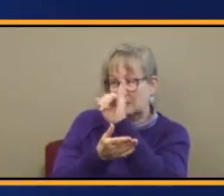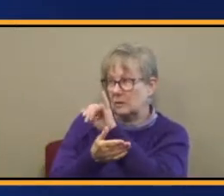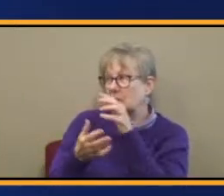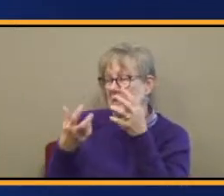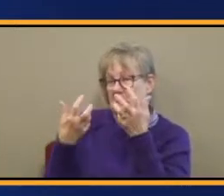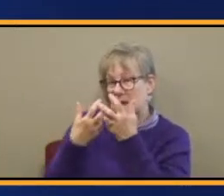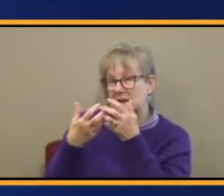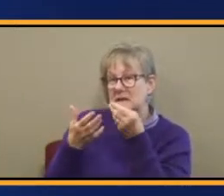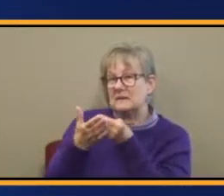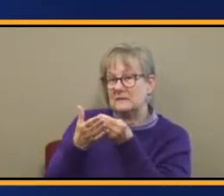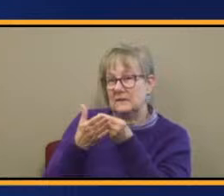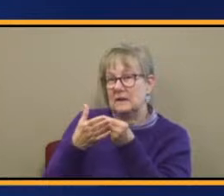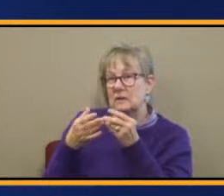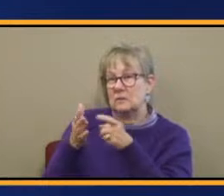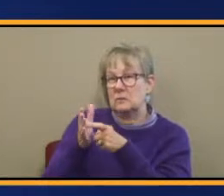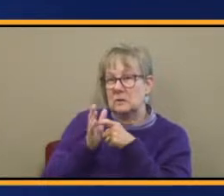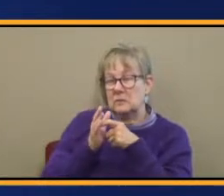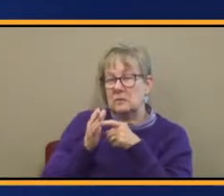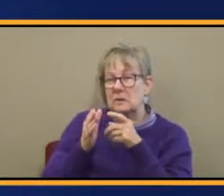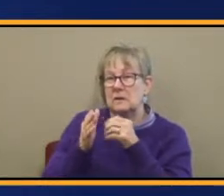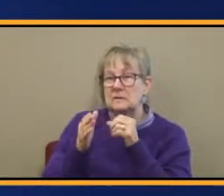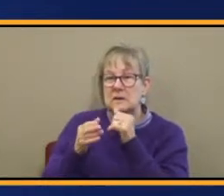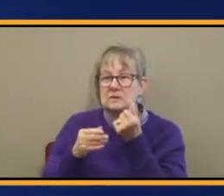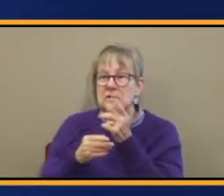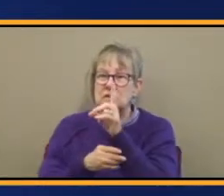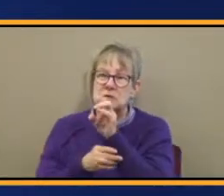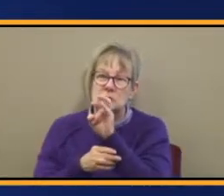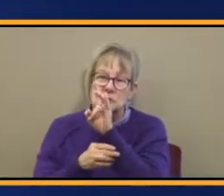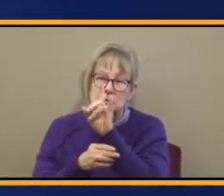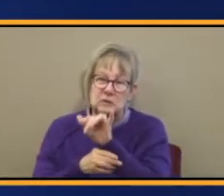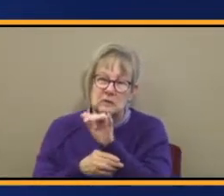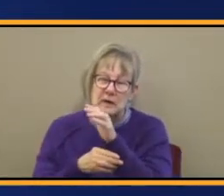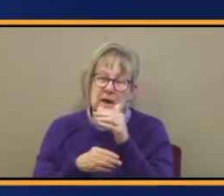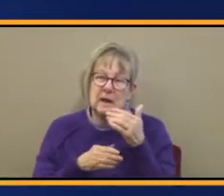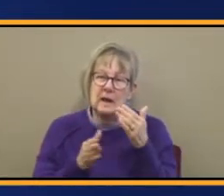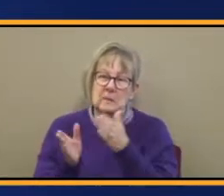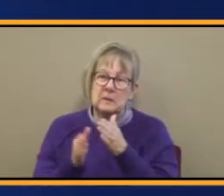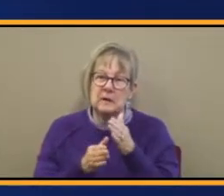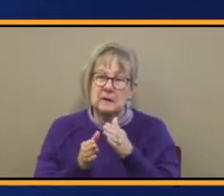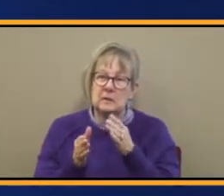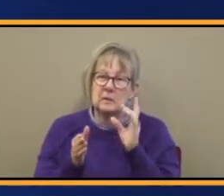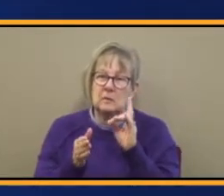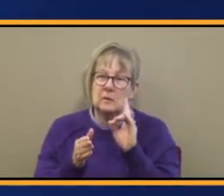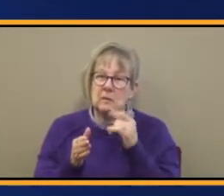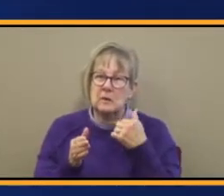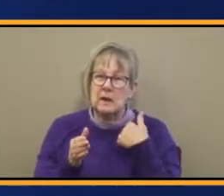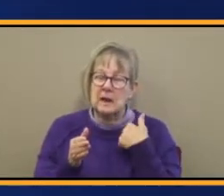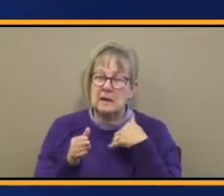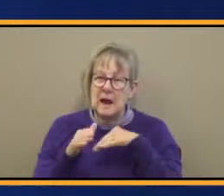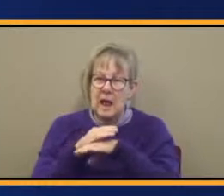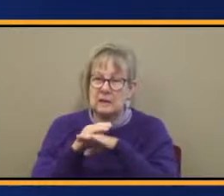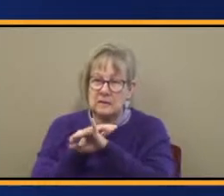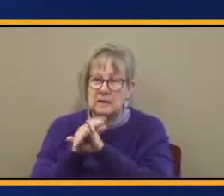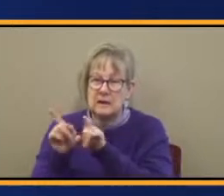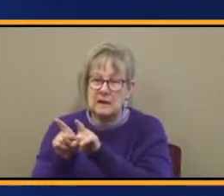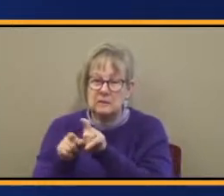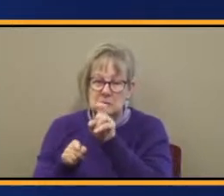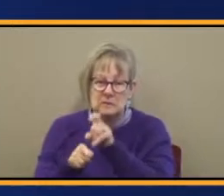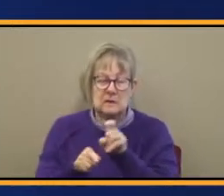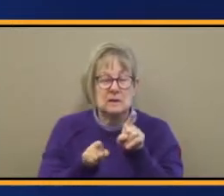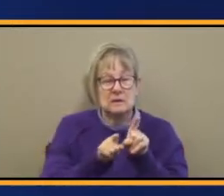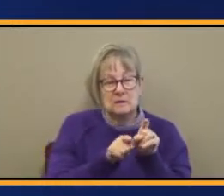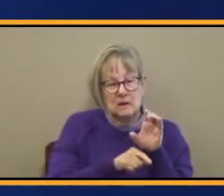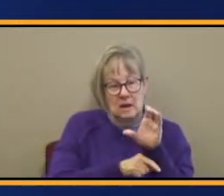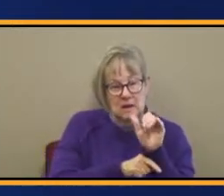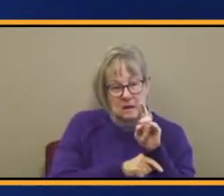funds required for not only the MPO but just the discretionary grant program as well, ensuring that we have access to those as we need them. Great. Perfect. And then again, capital